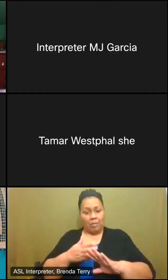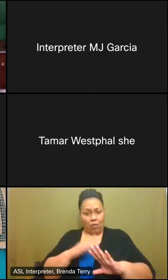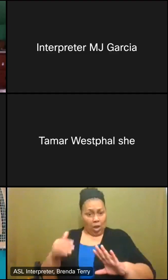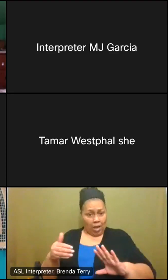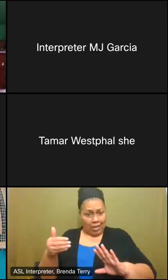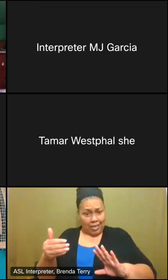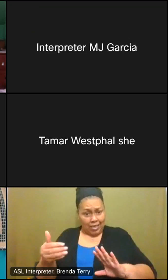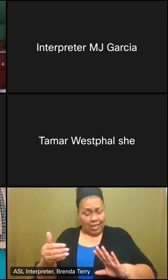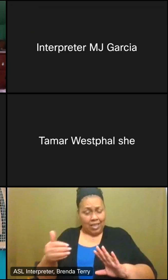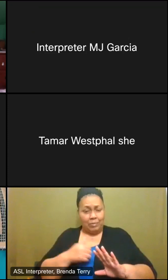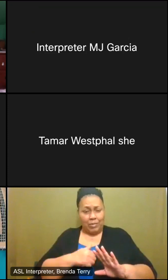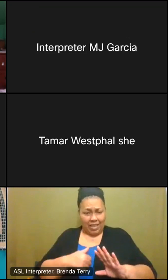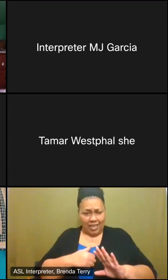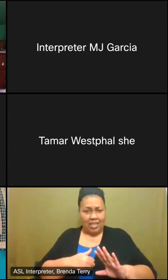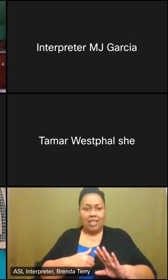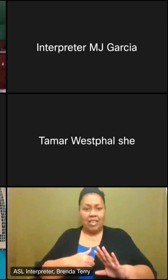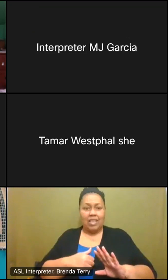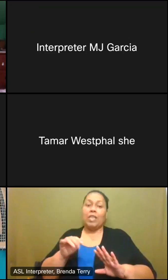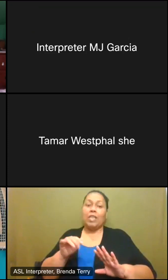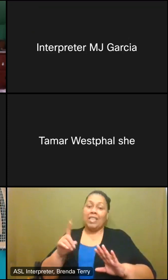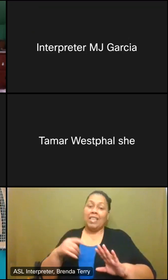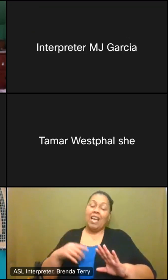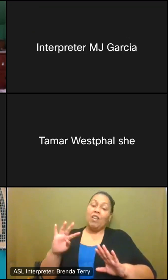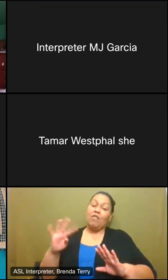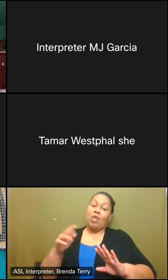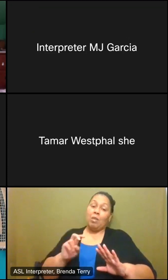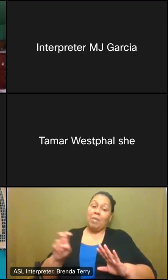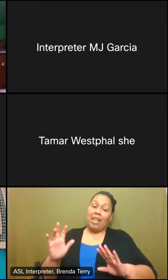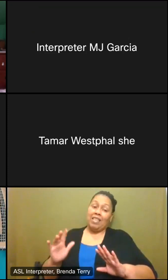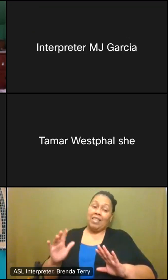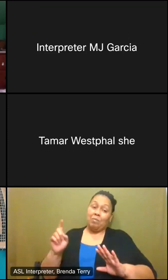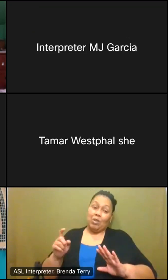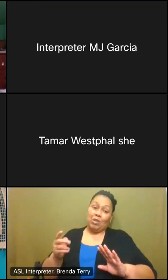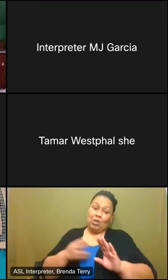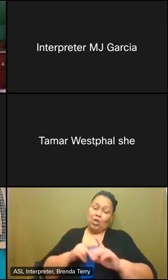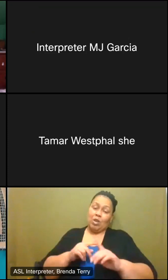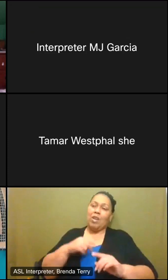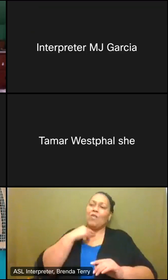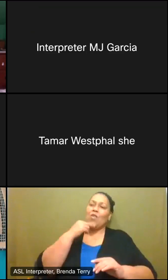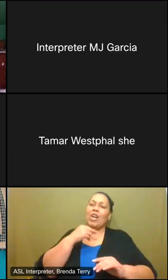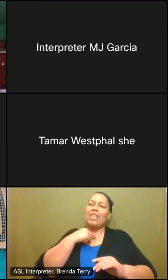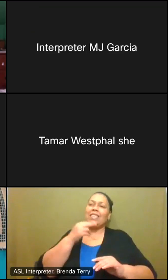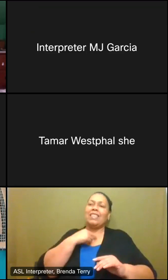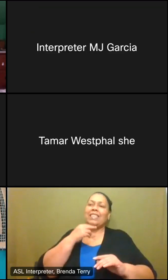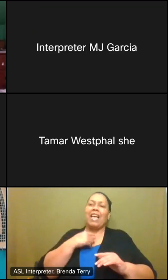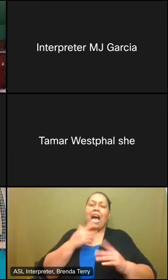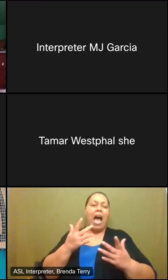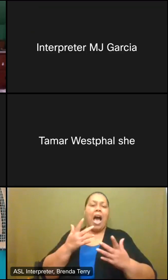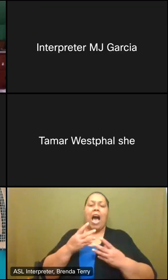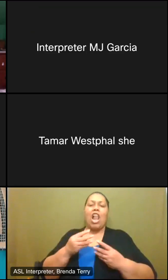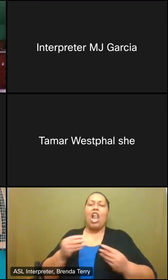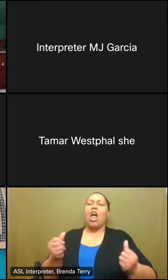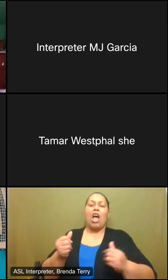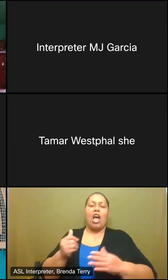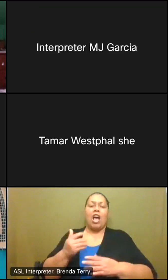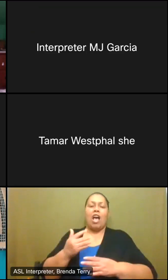apologize. We did have a fourth panelist who was supposed to join us. She lost her voice today. And so there will be